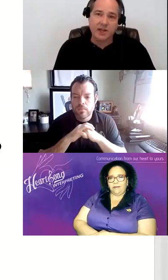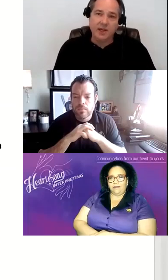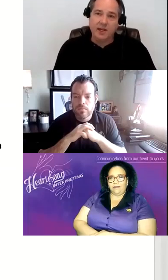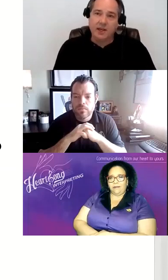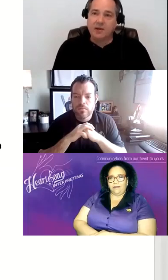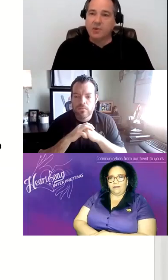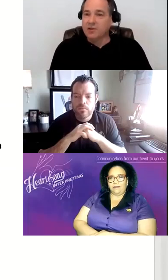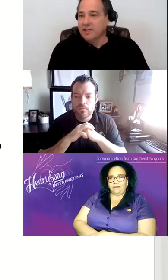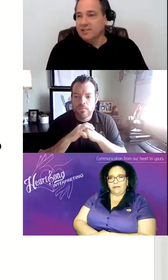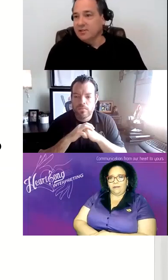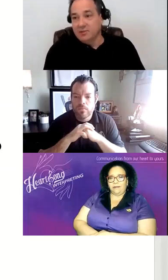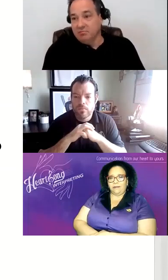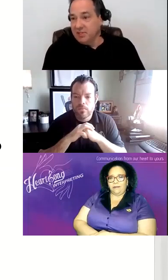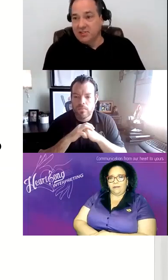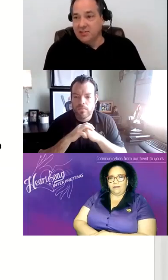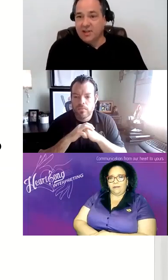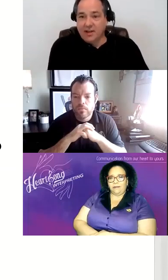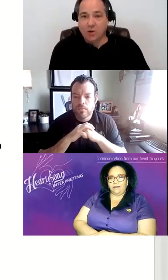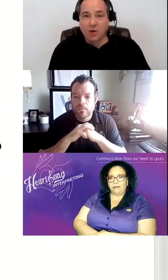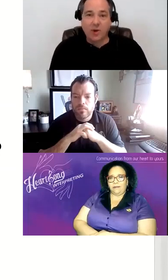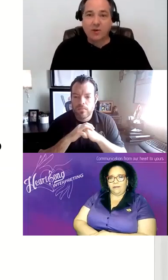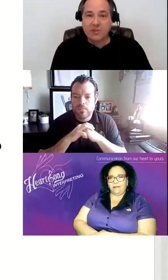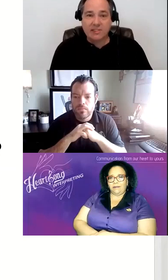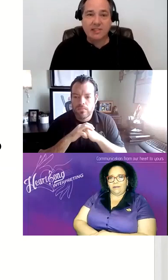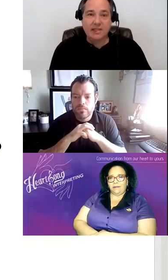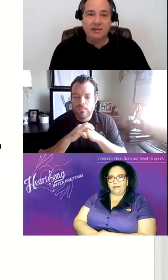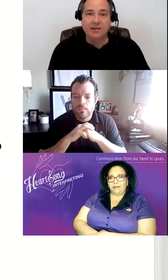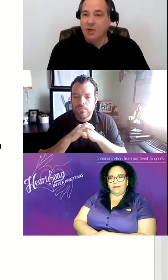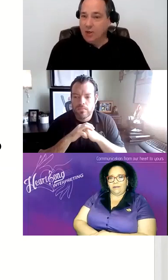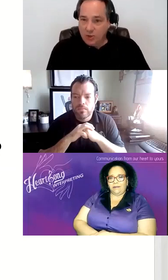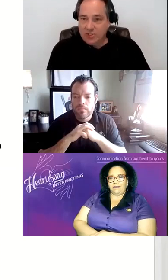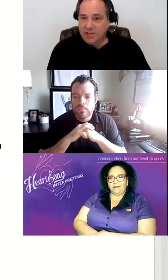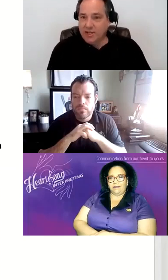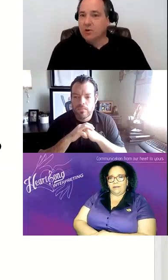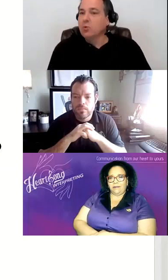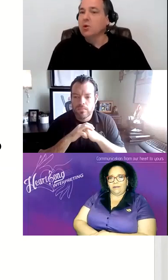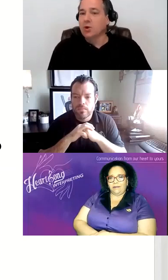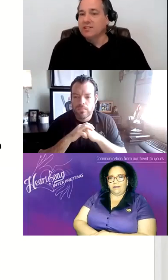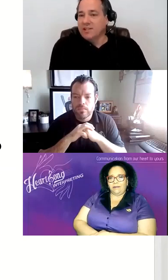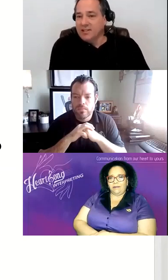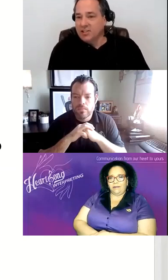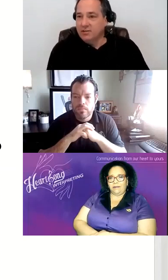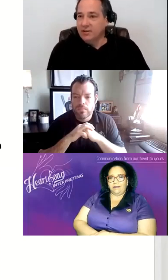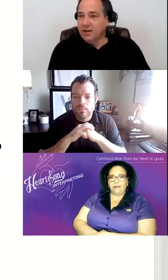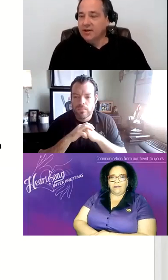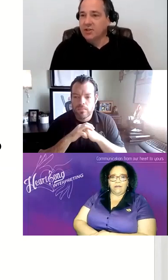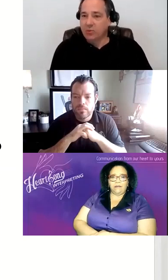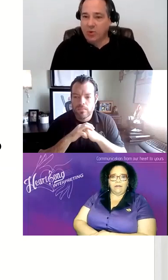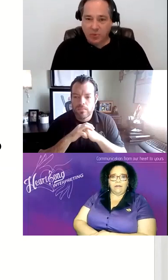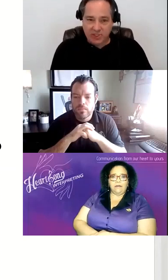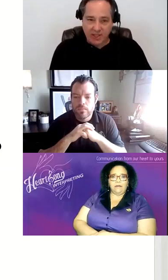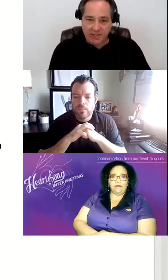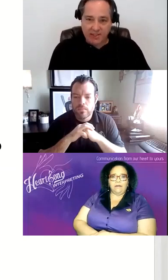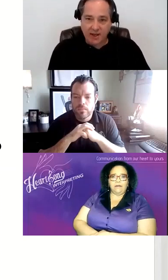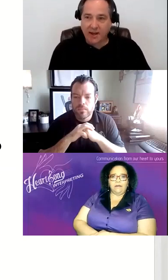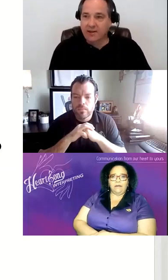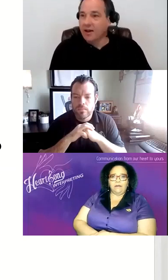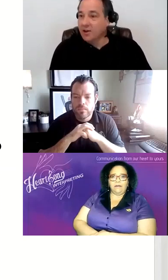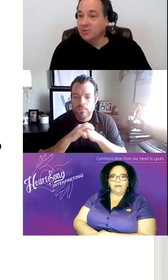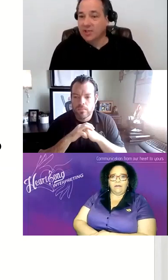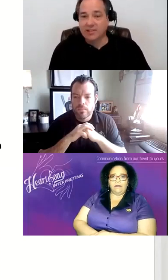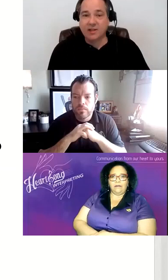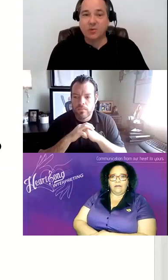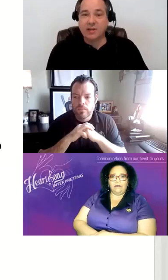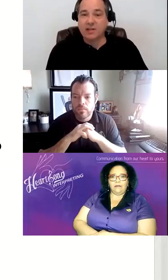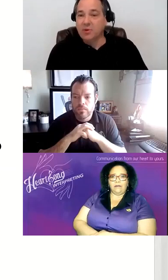Language. And what I'd like to do is just kind of go around and see who's here, what organization do you represent, and I